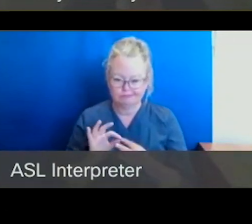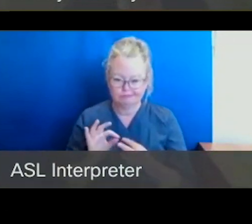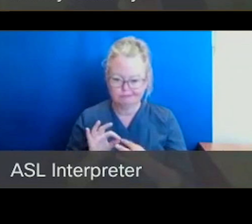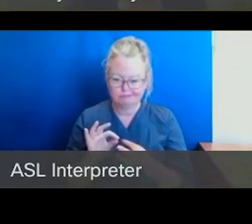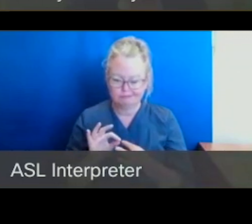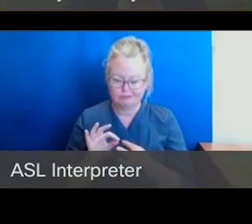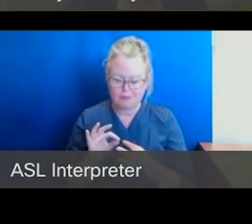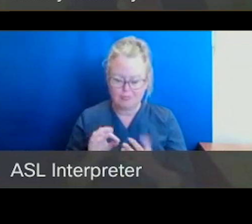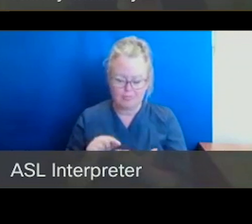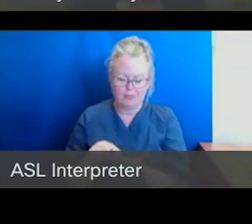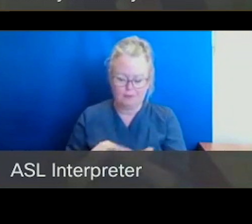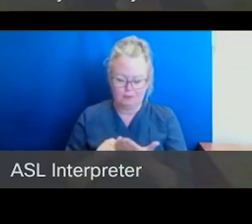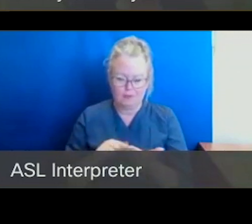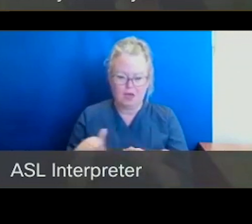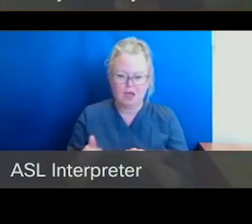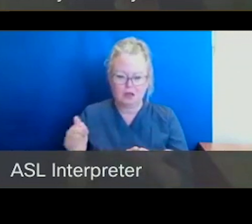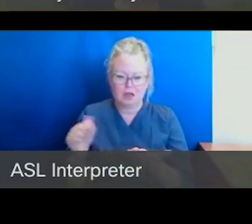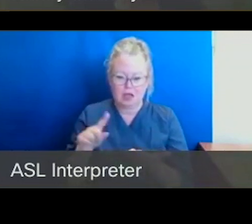question here.